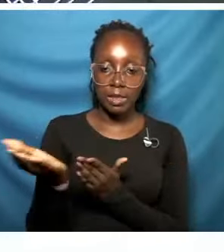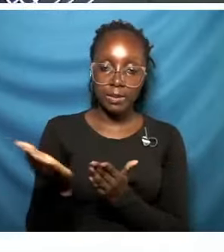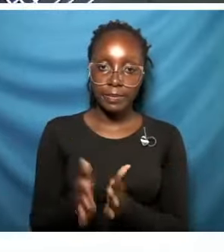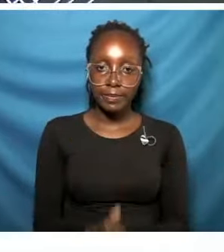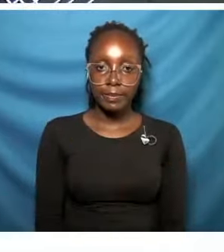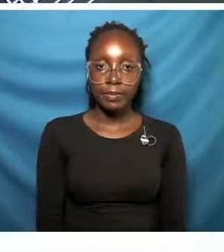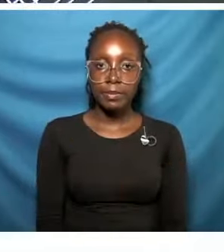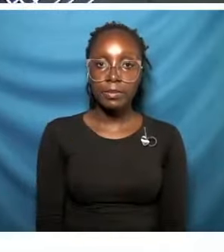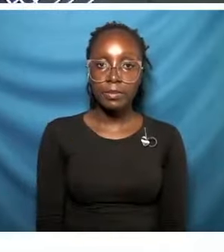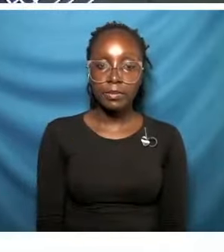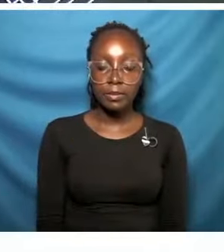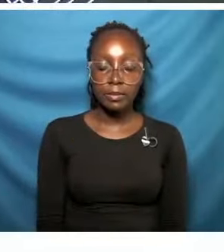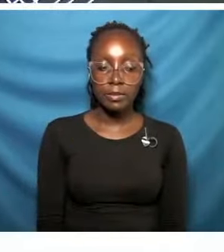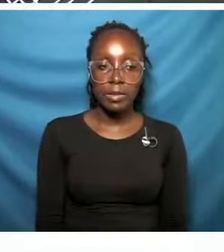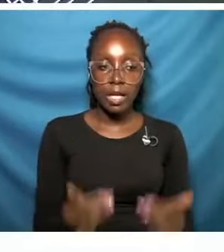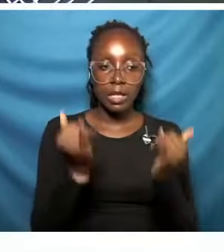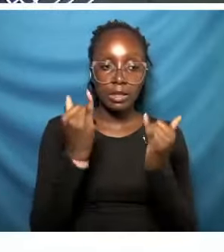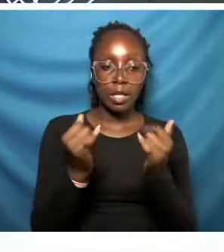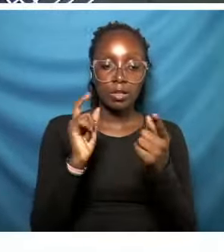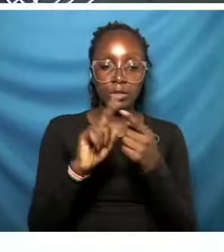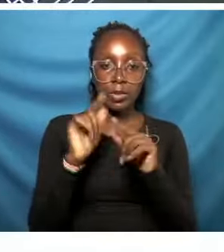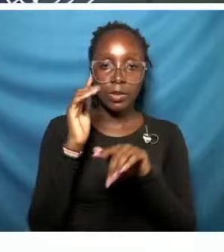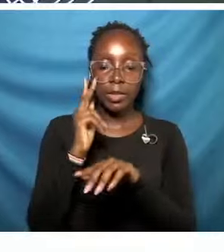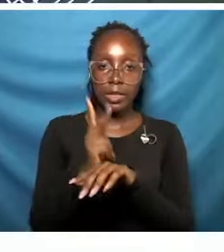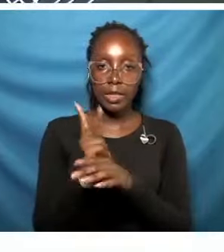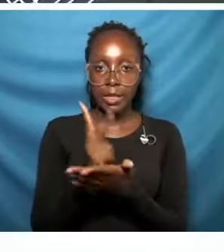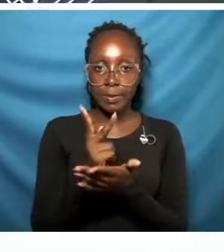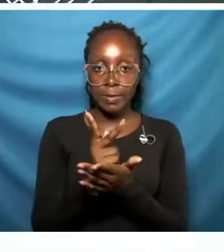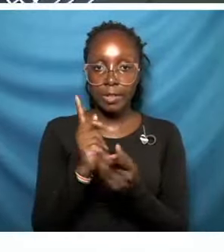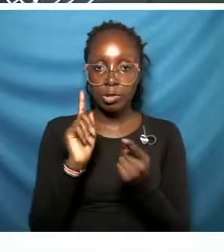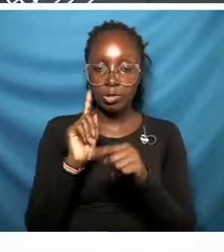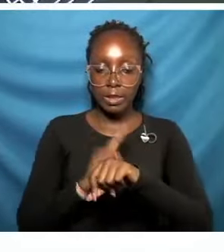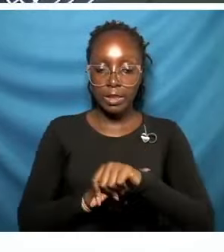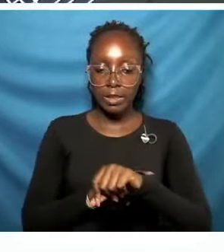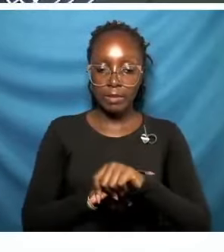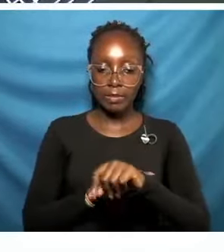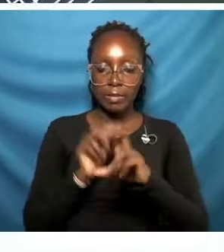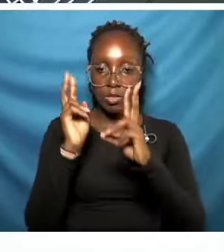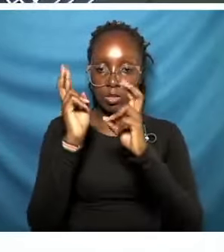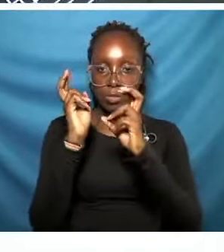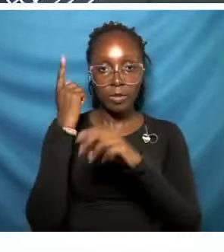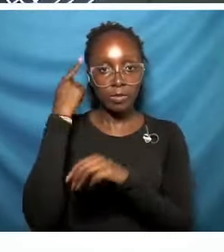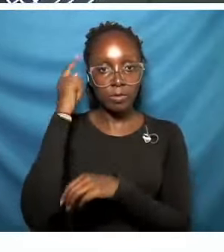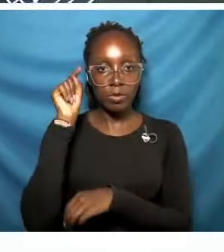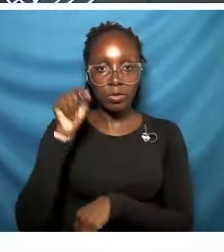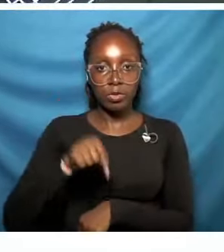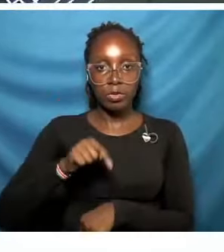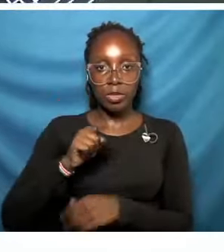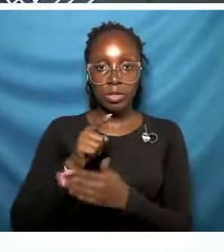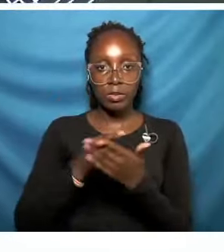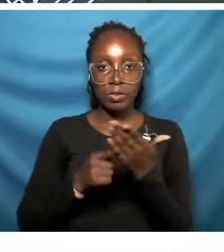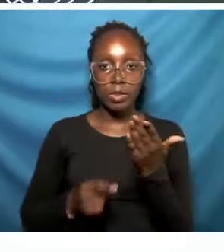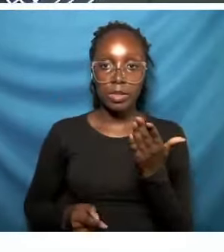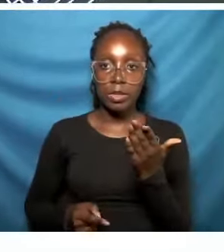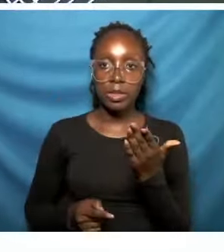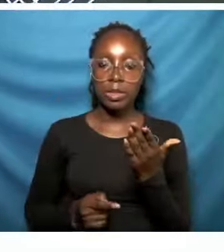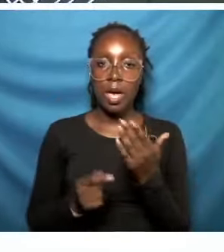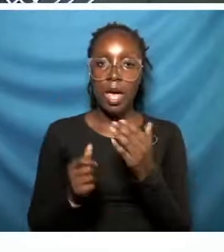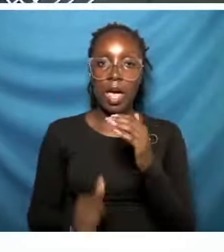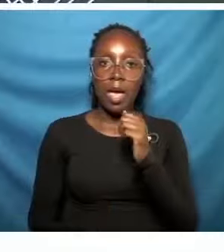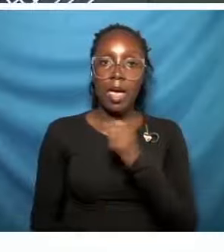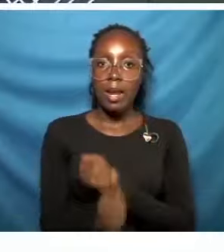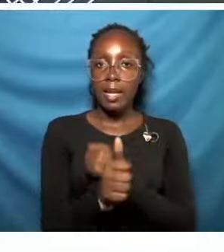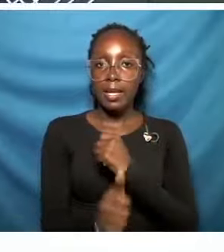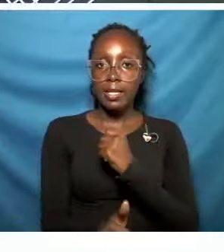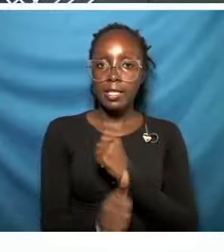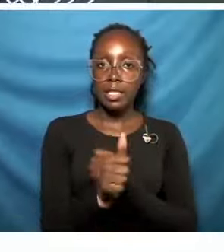So that I keep to the timelines that I'm given, our topic for today is the danger